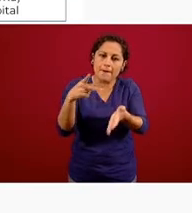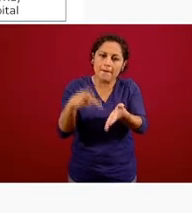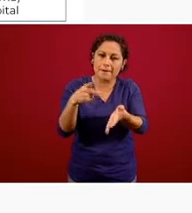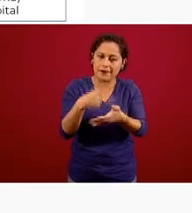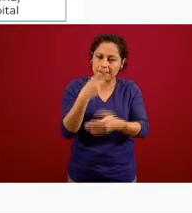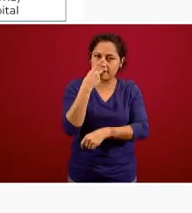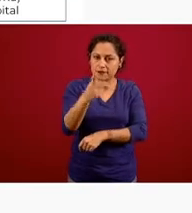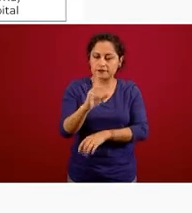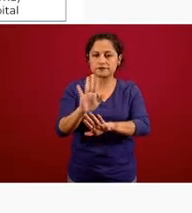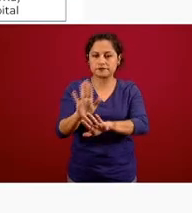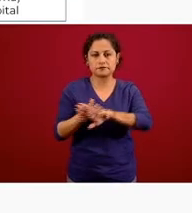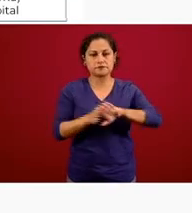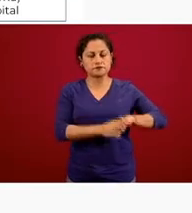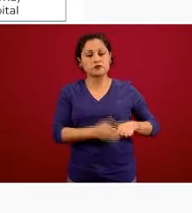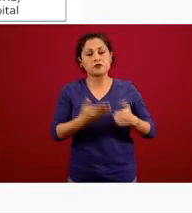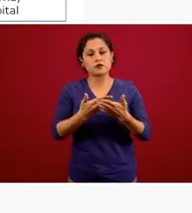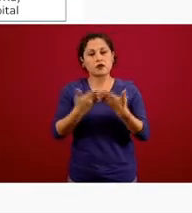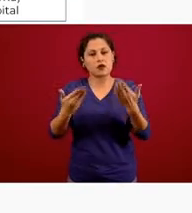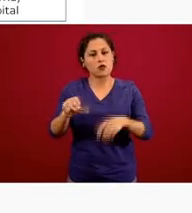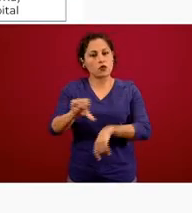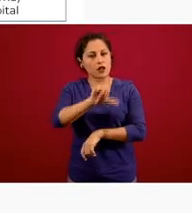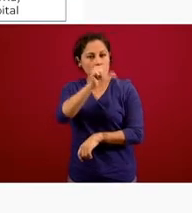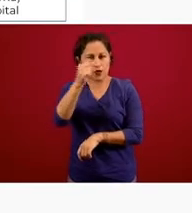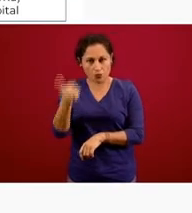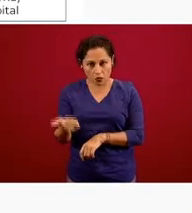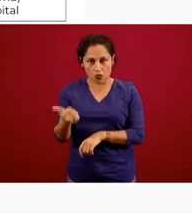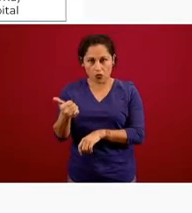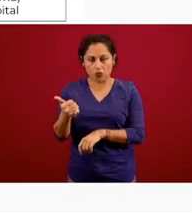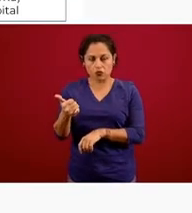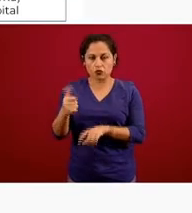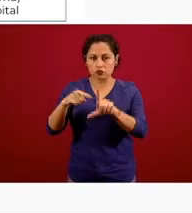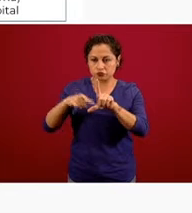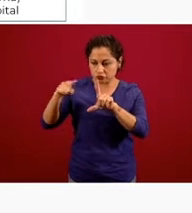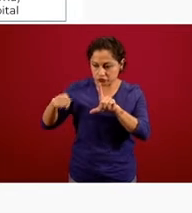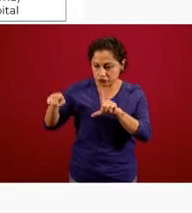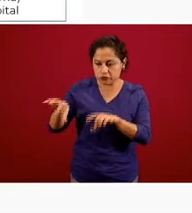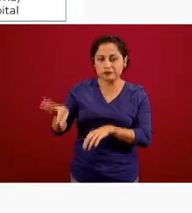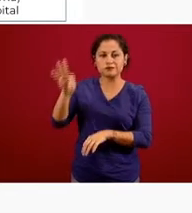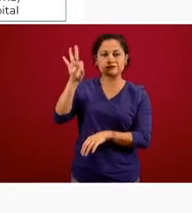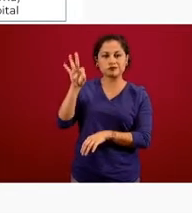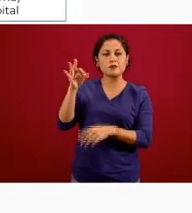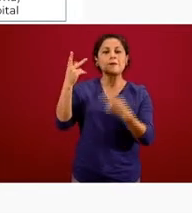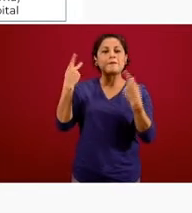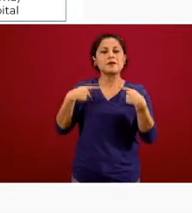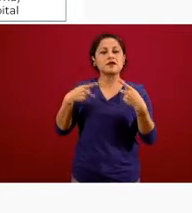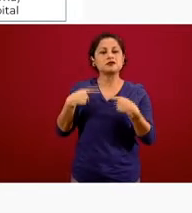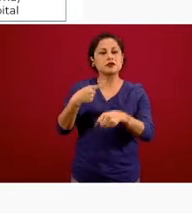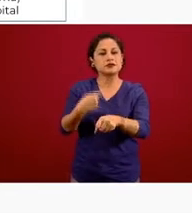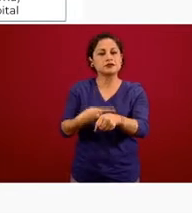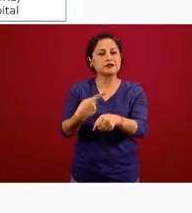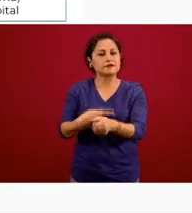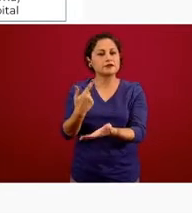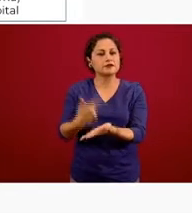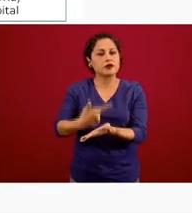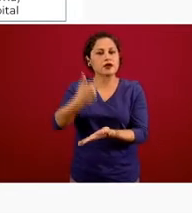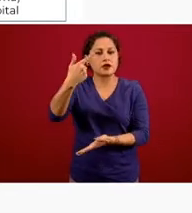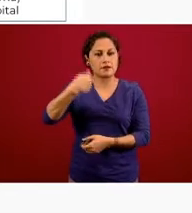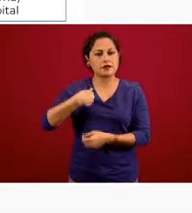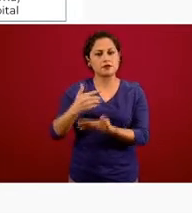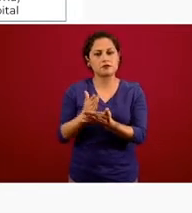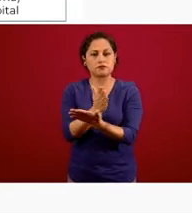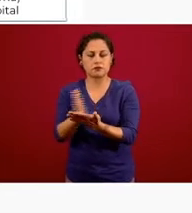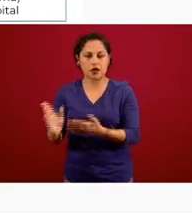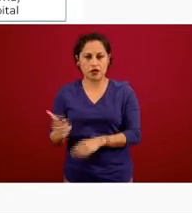been insisting on. So I'm going to be focusing on the other kind of patients, the patients that are